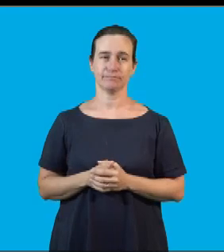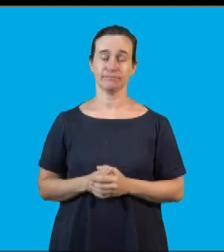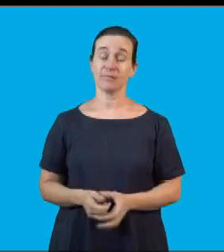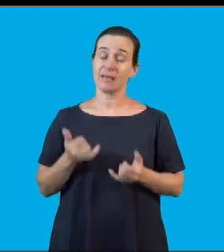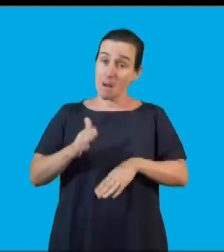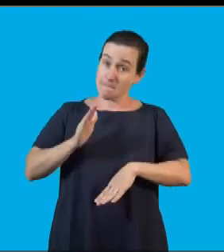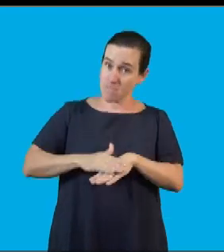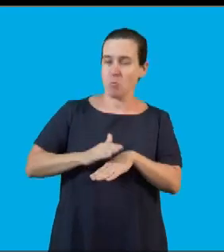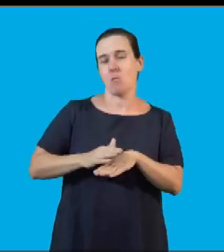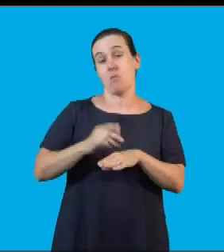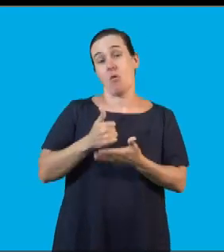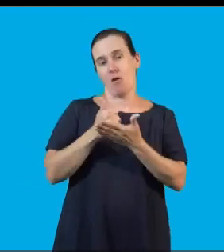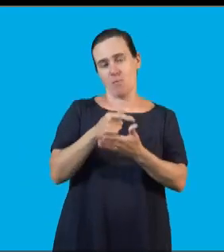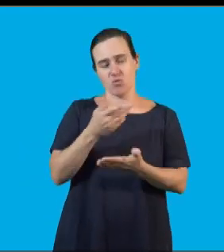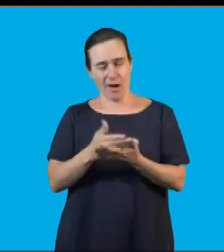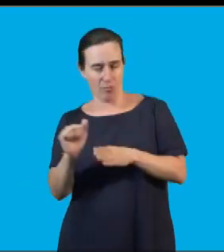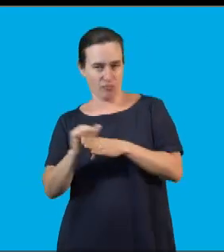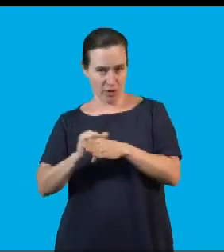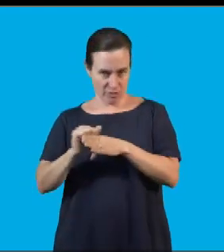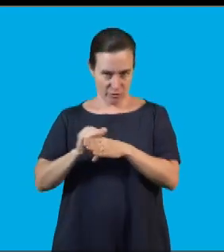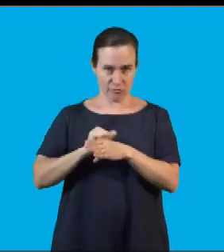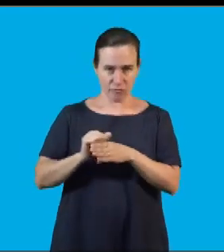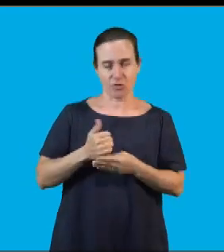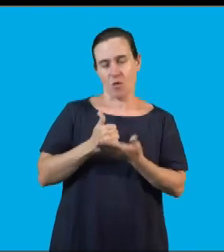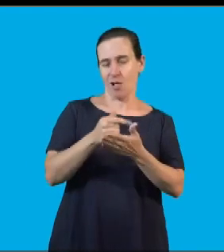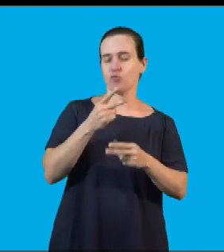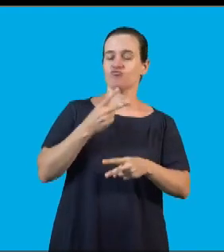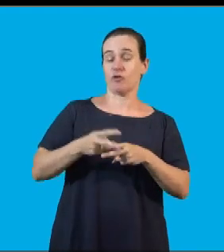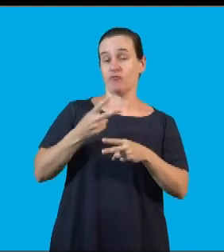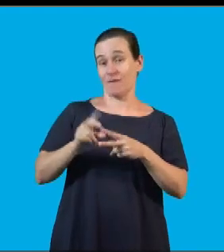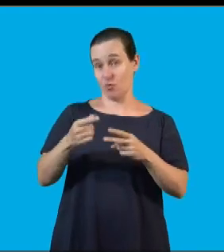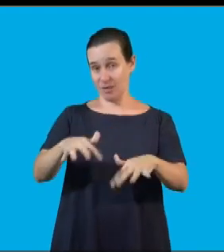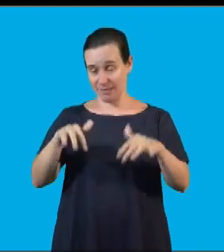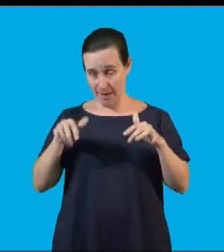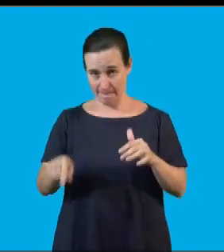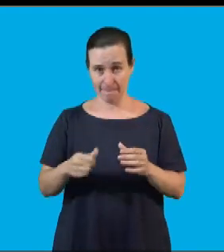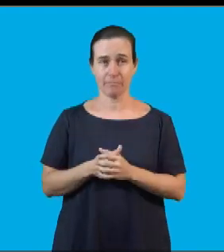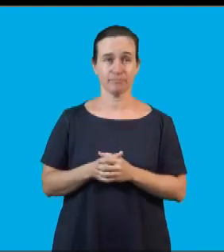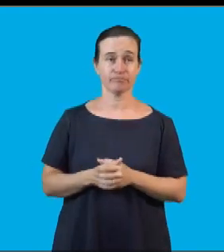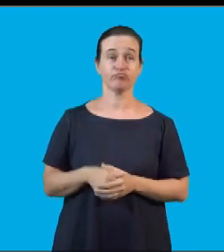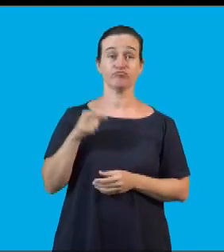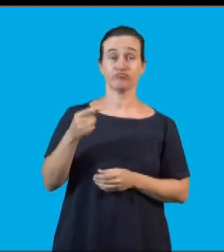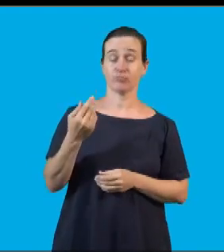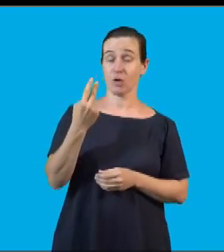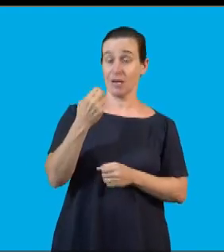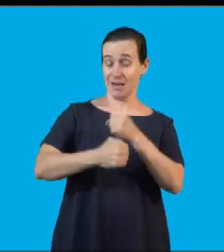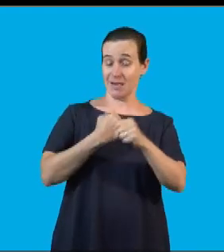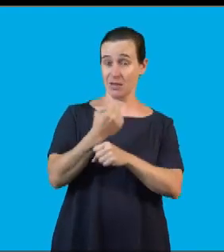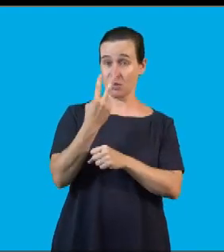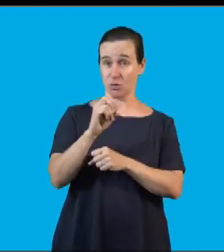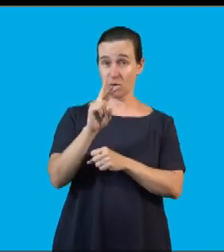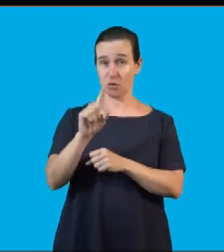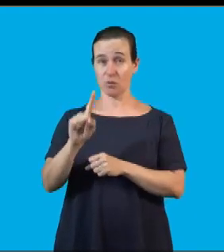Here are some further practice questions for you to go and do to prepare for your next exam paper. You can use